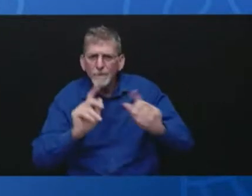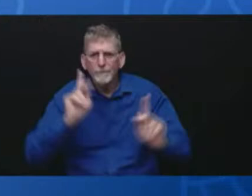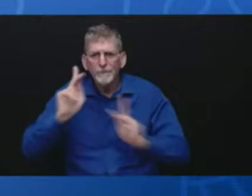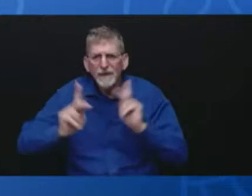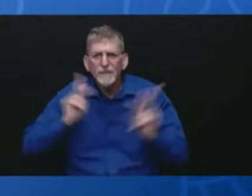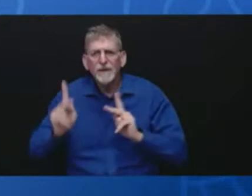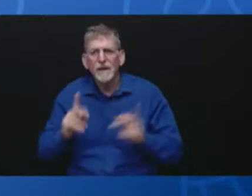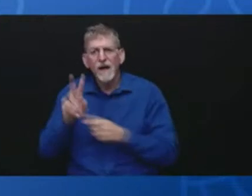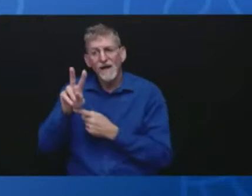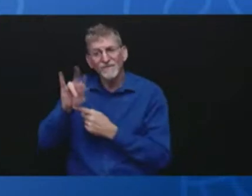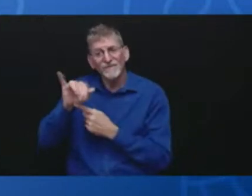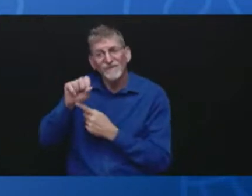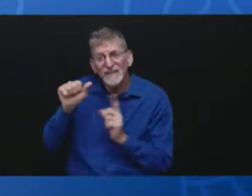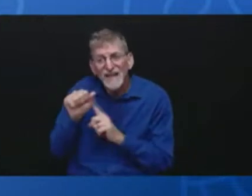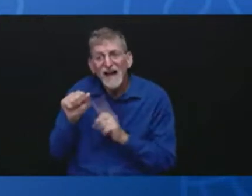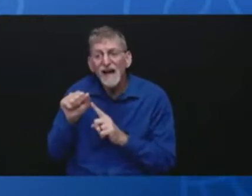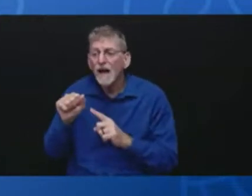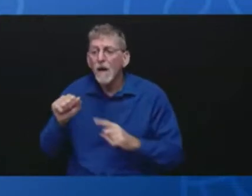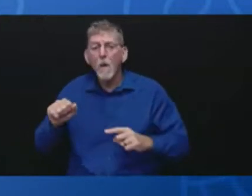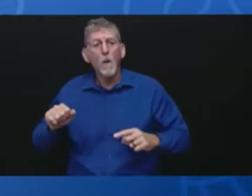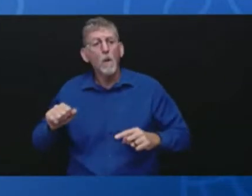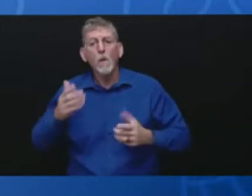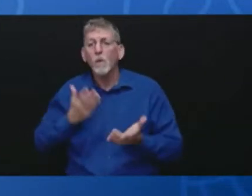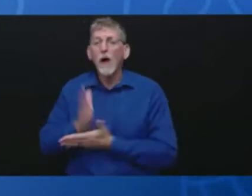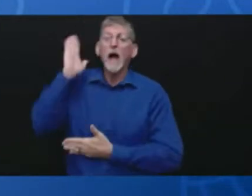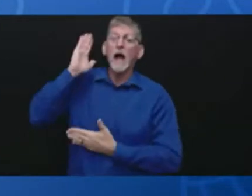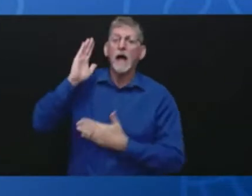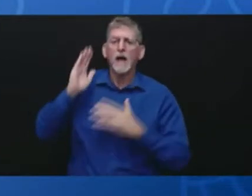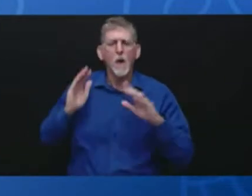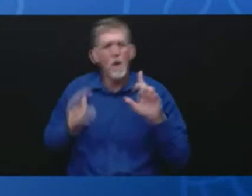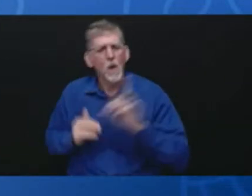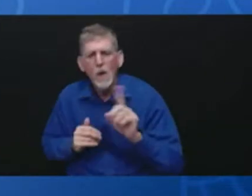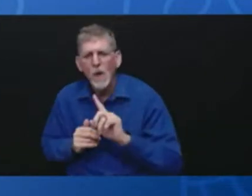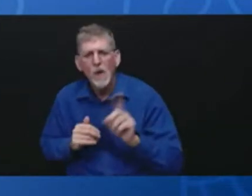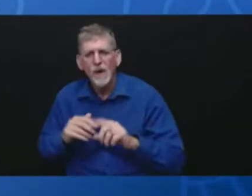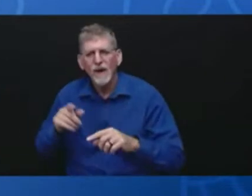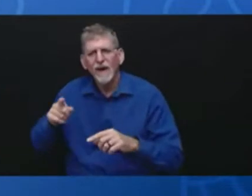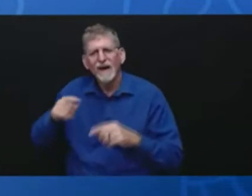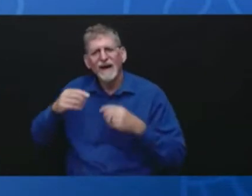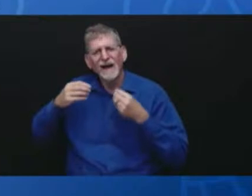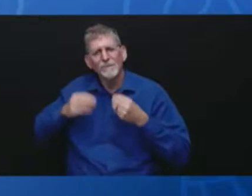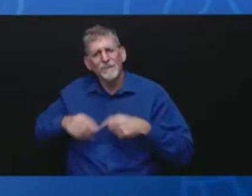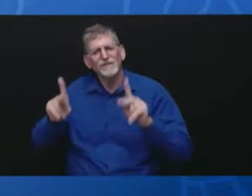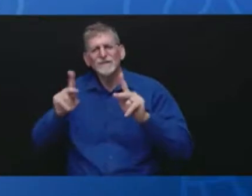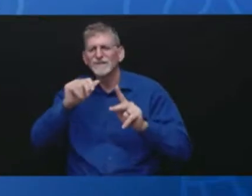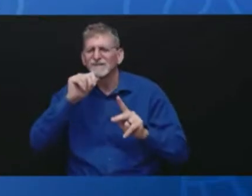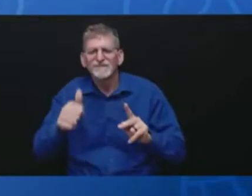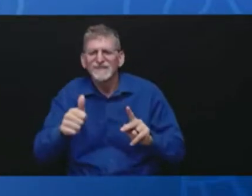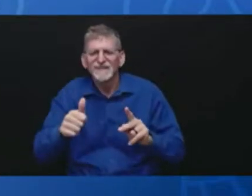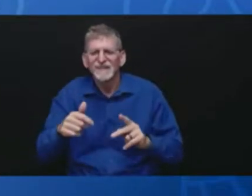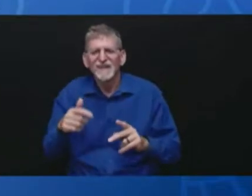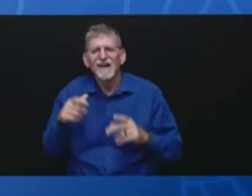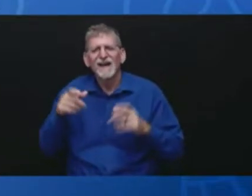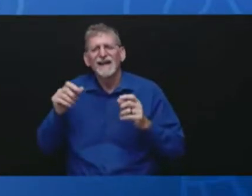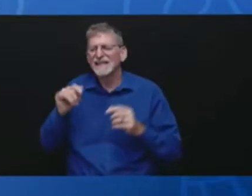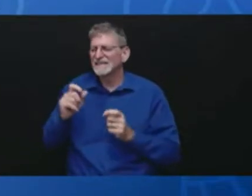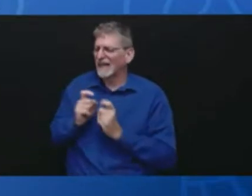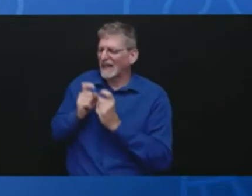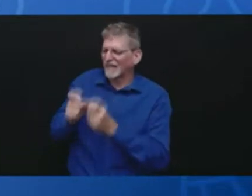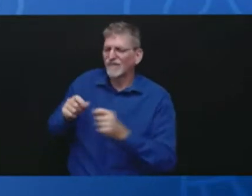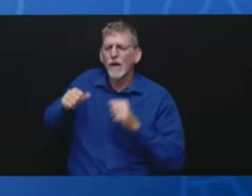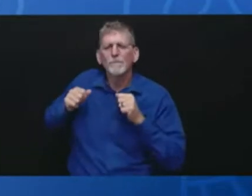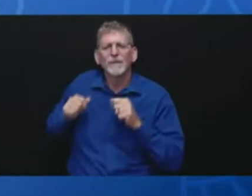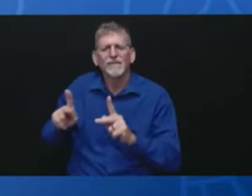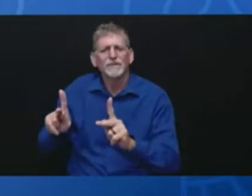entitlement. A visa and a green card are not birthrights. These are privileges. You're granted them because of what you present